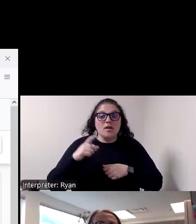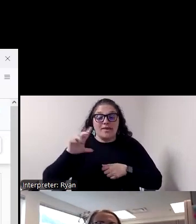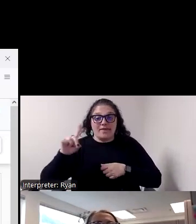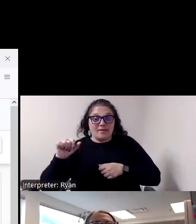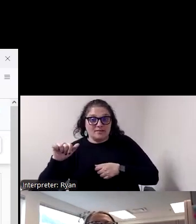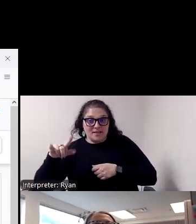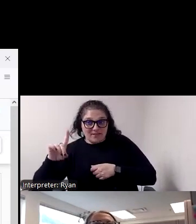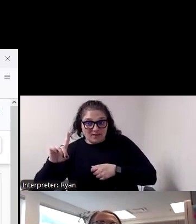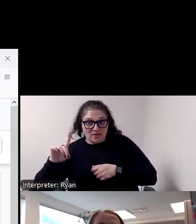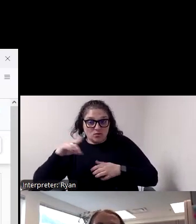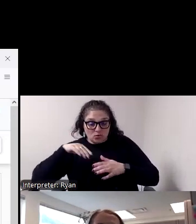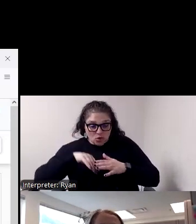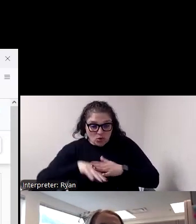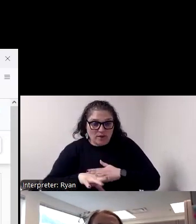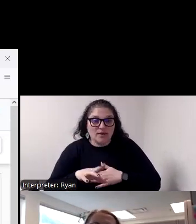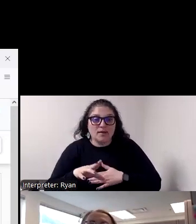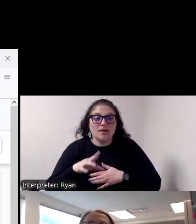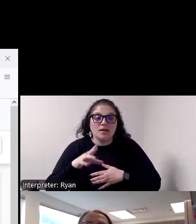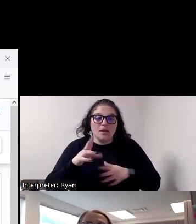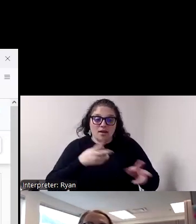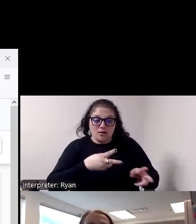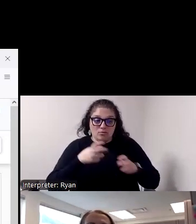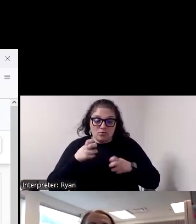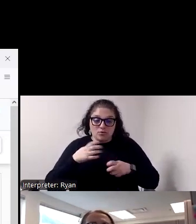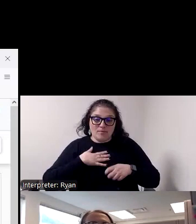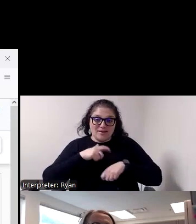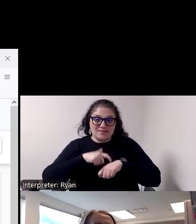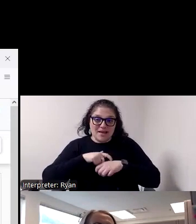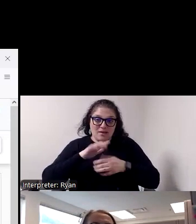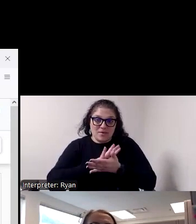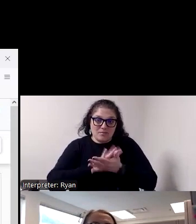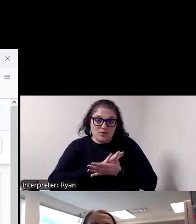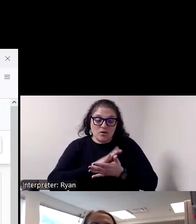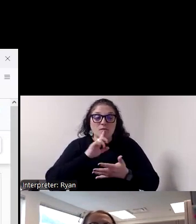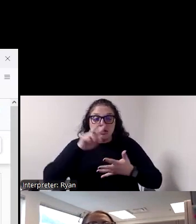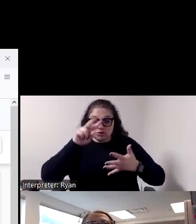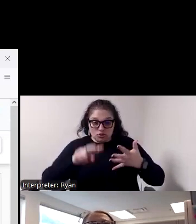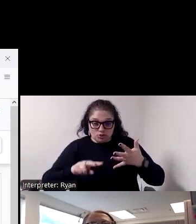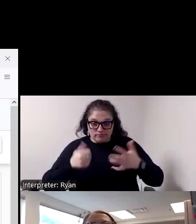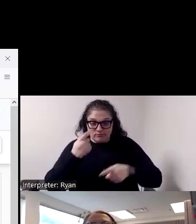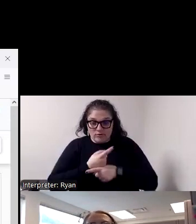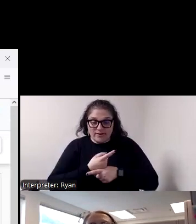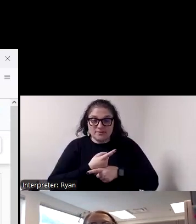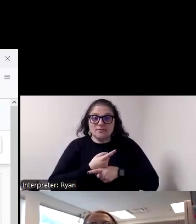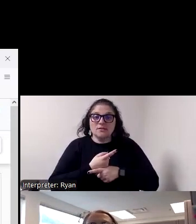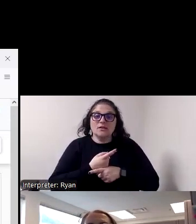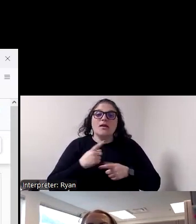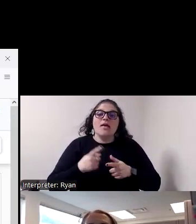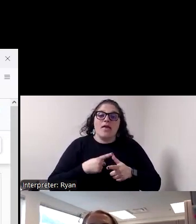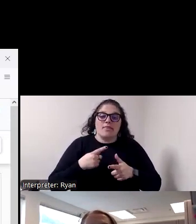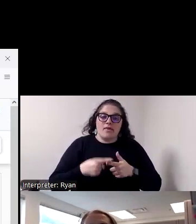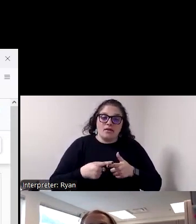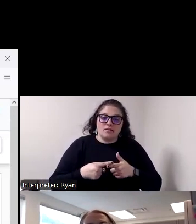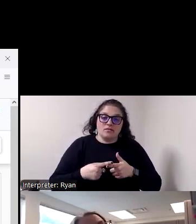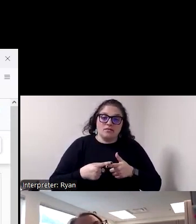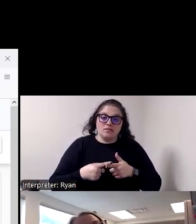go in and he's going to go and pull my timesheet out of this work list and make sure everything looks right. And he's